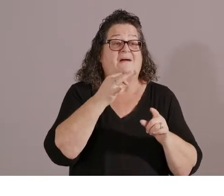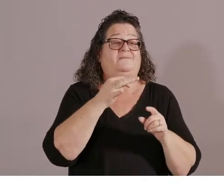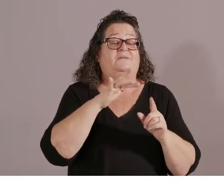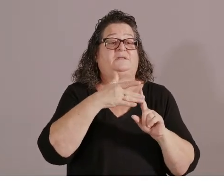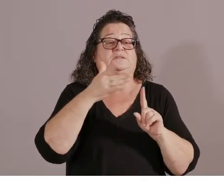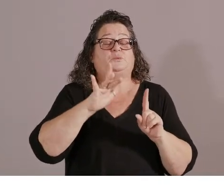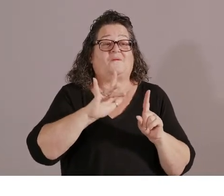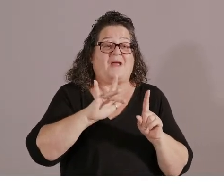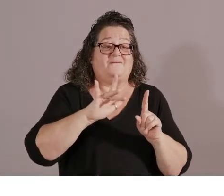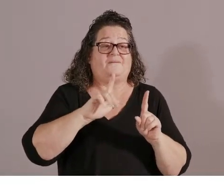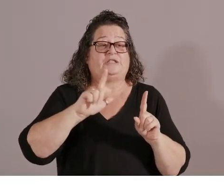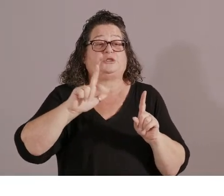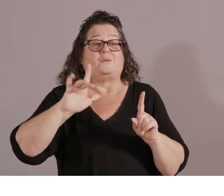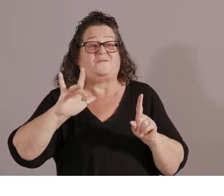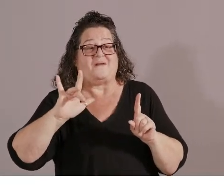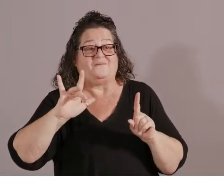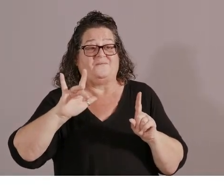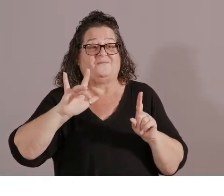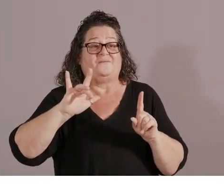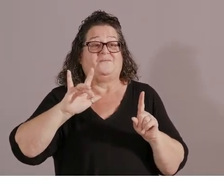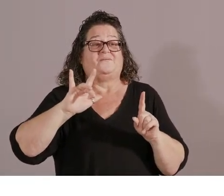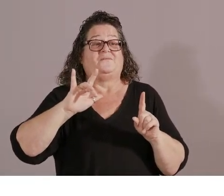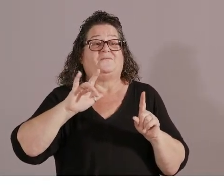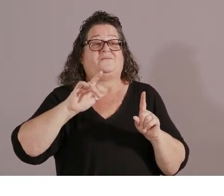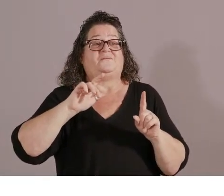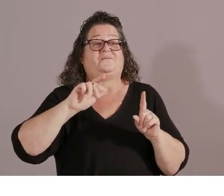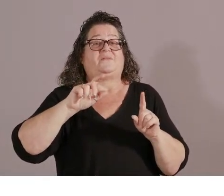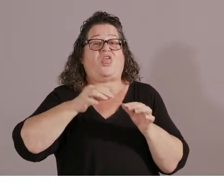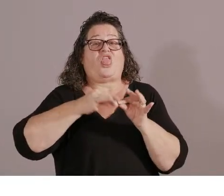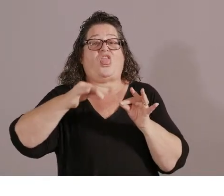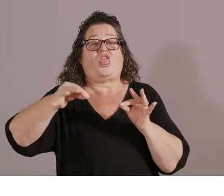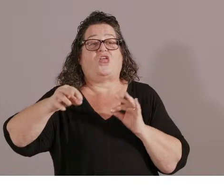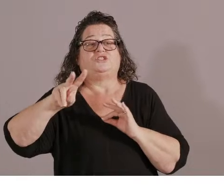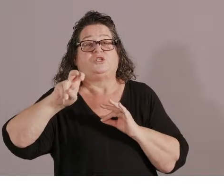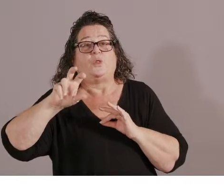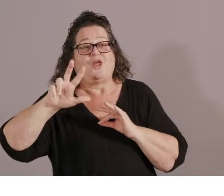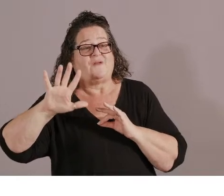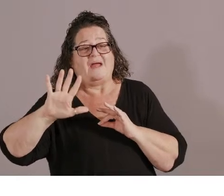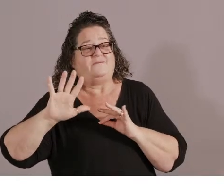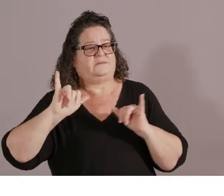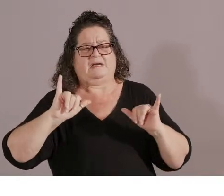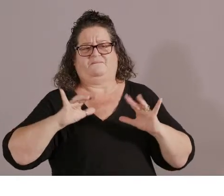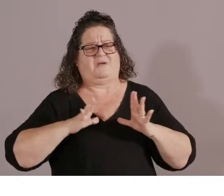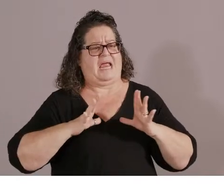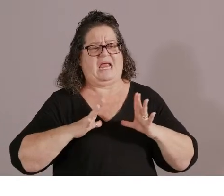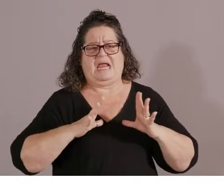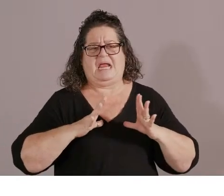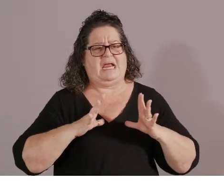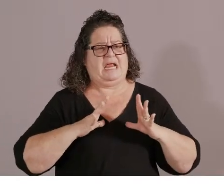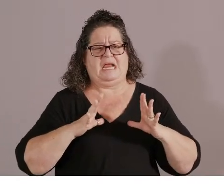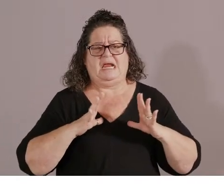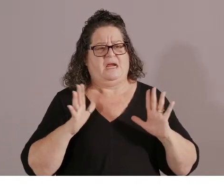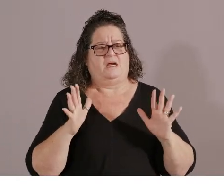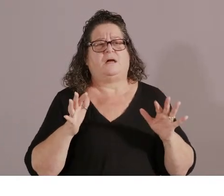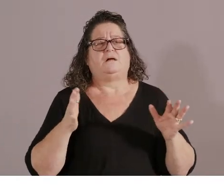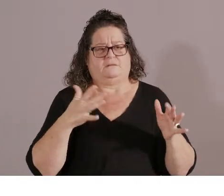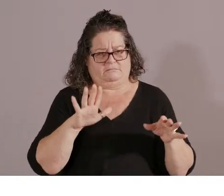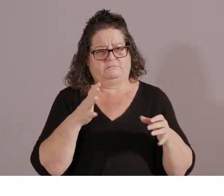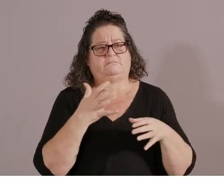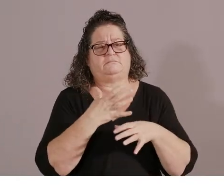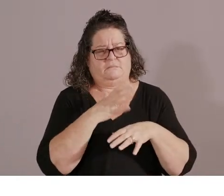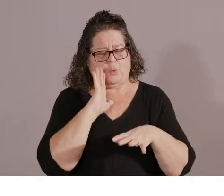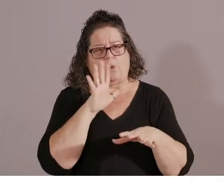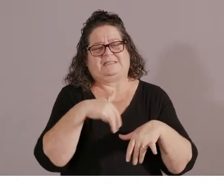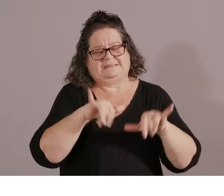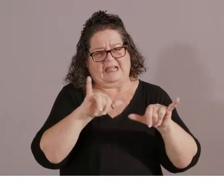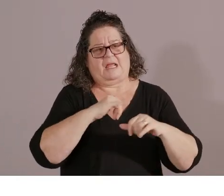day 235, that is still considered a valid dose, and you will get that full protection with that second